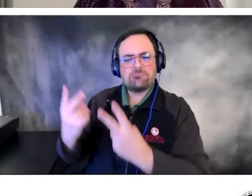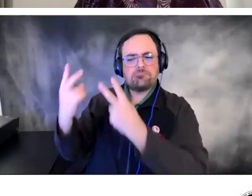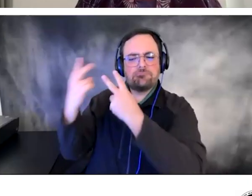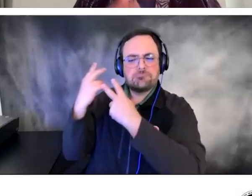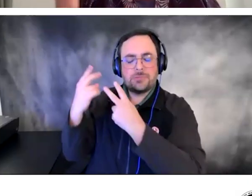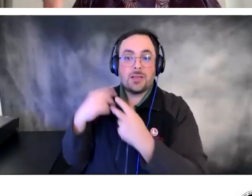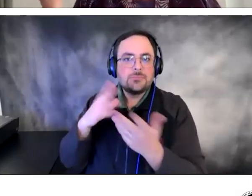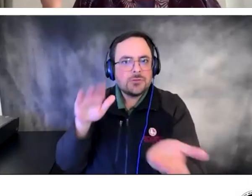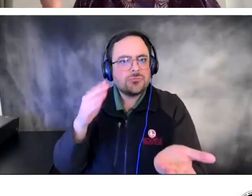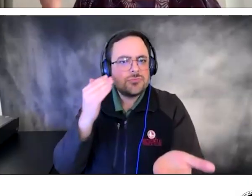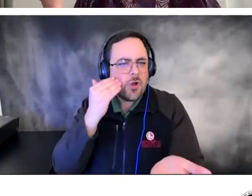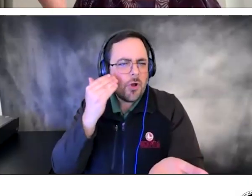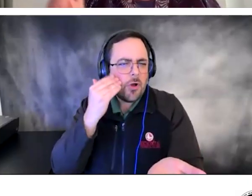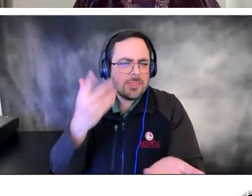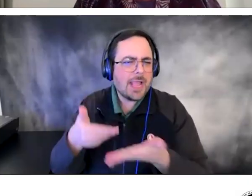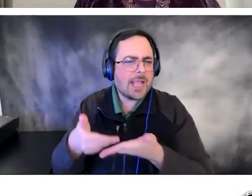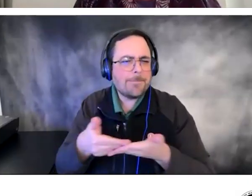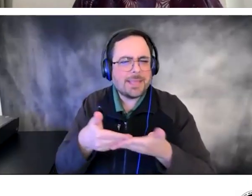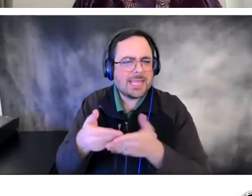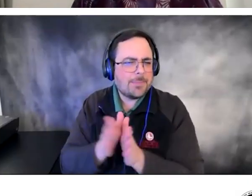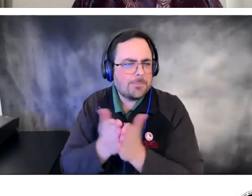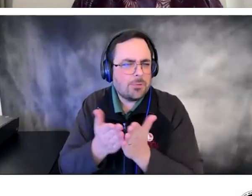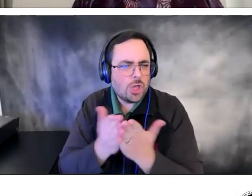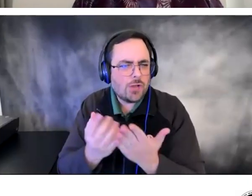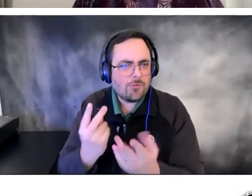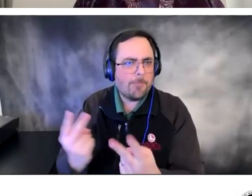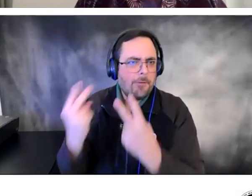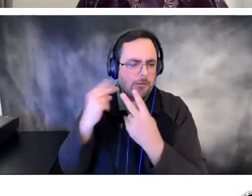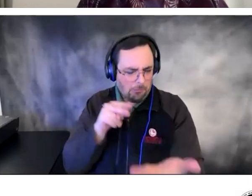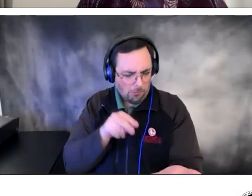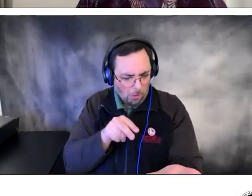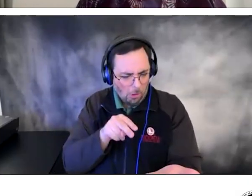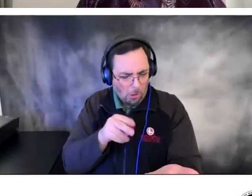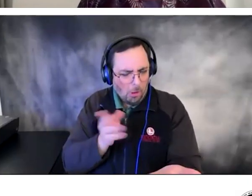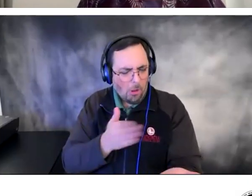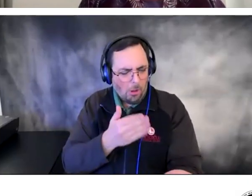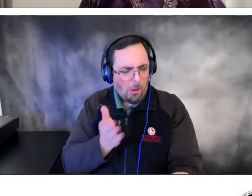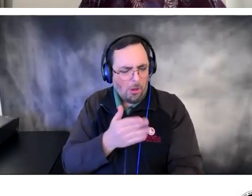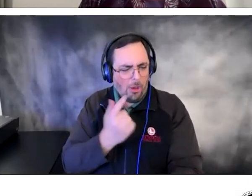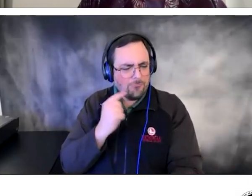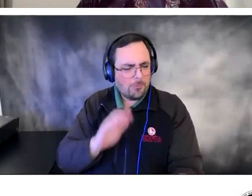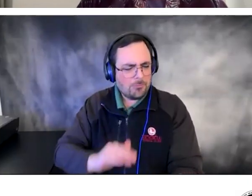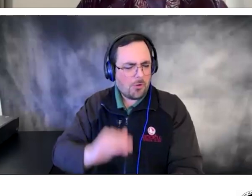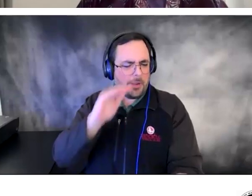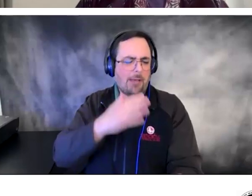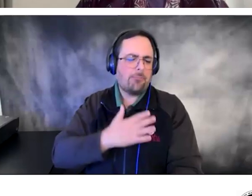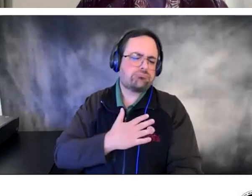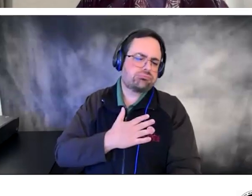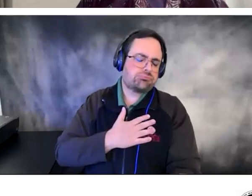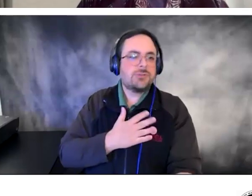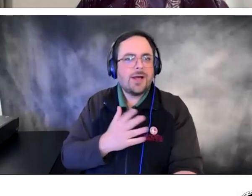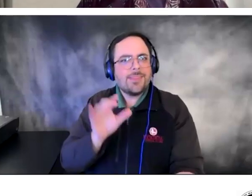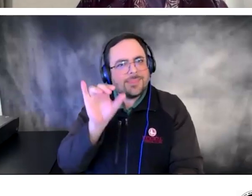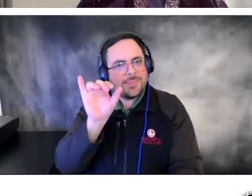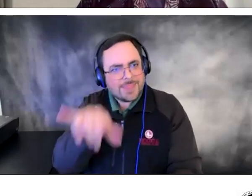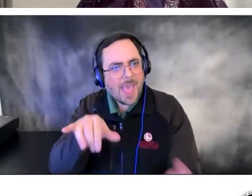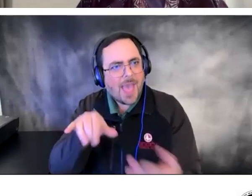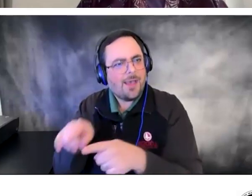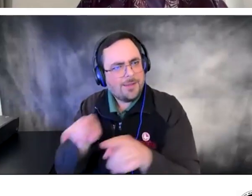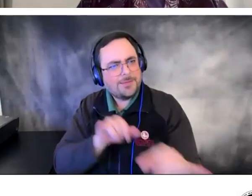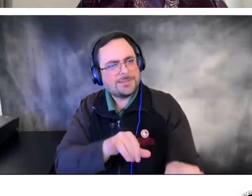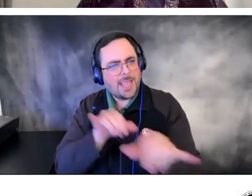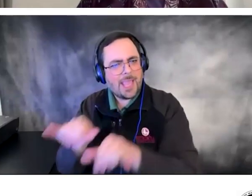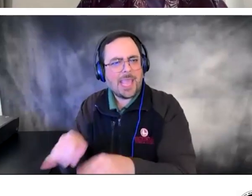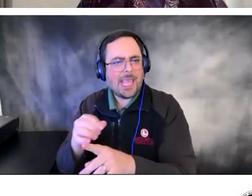old experience books. Oh, like a baby book would be another example where you go back and revisit things from your childhood. And I've had parents tell